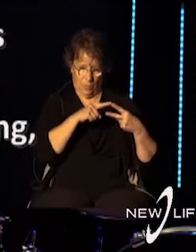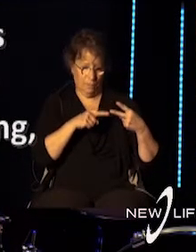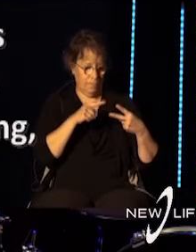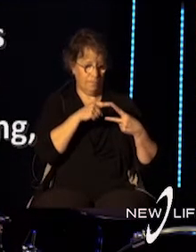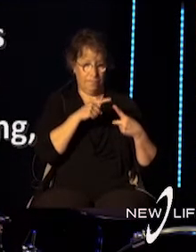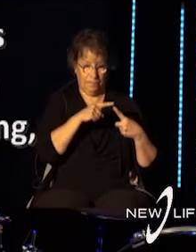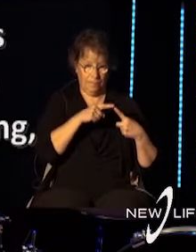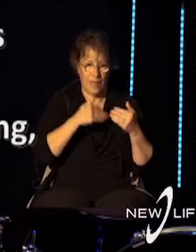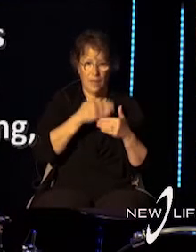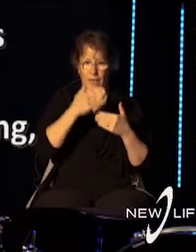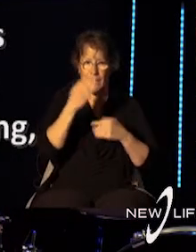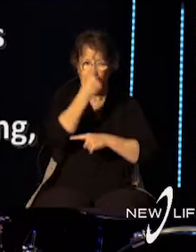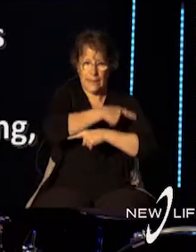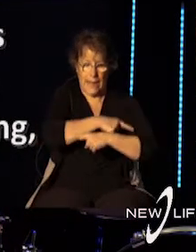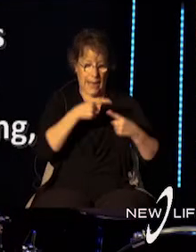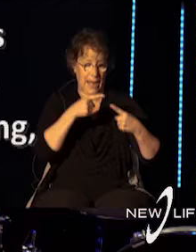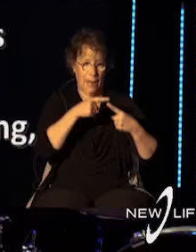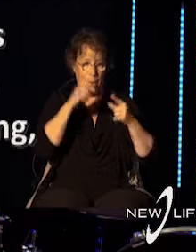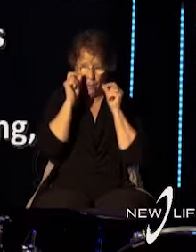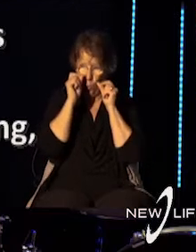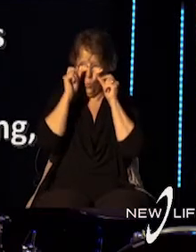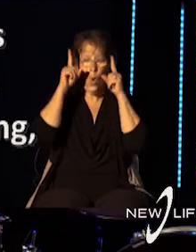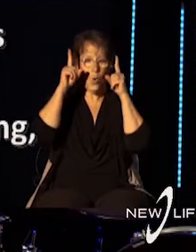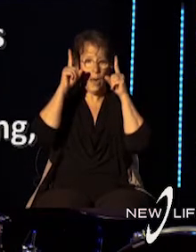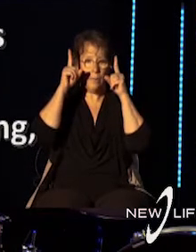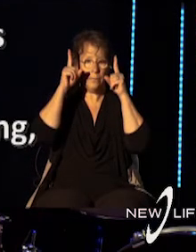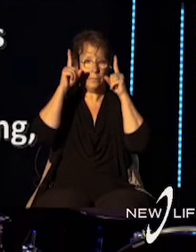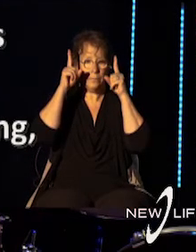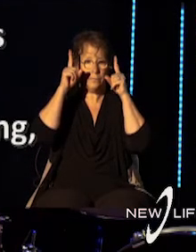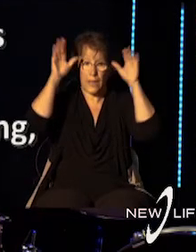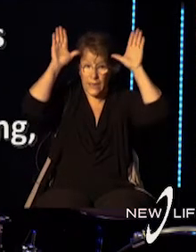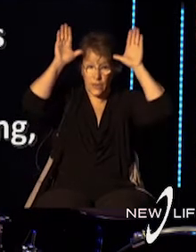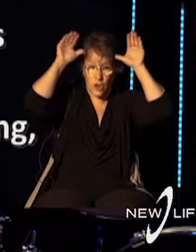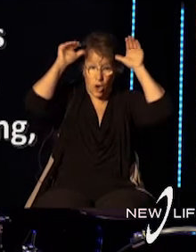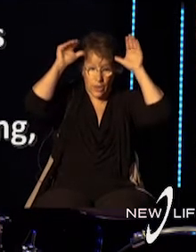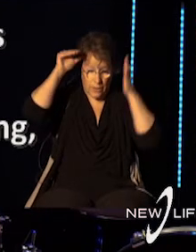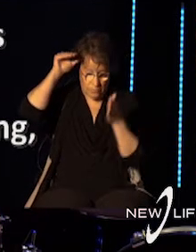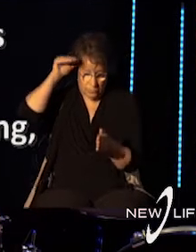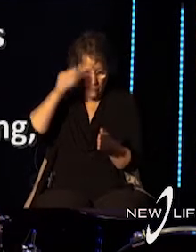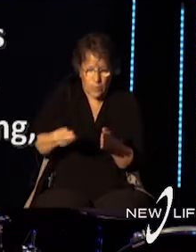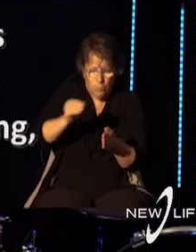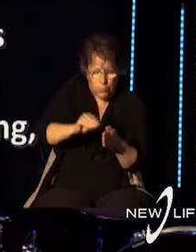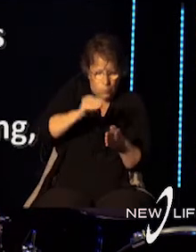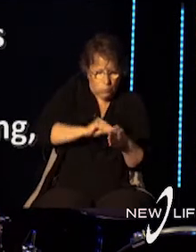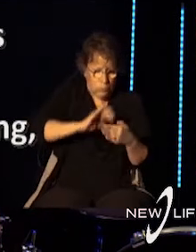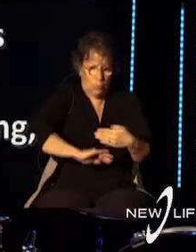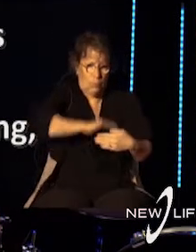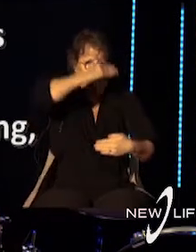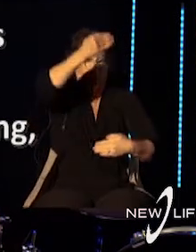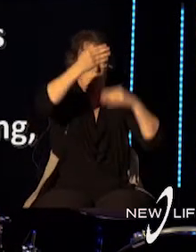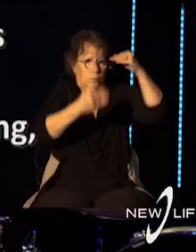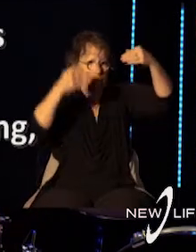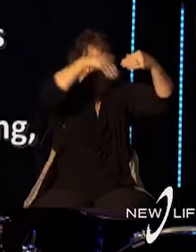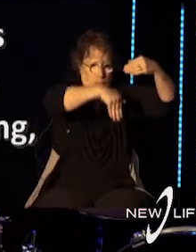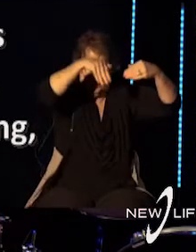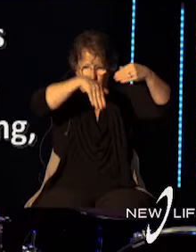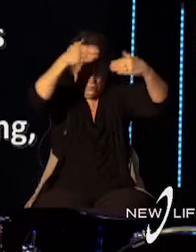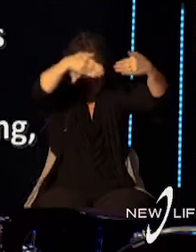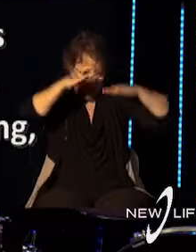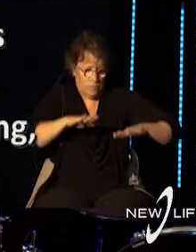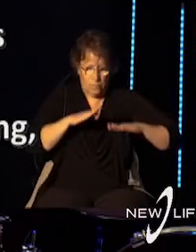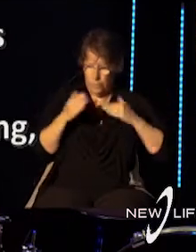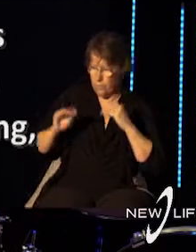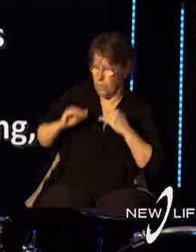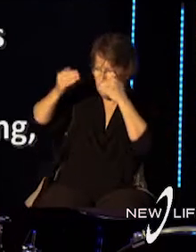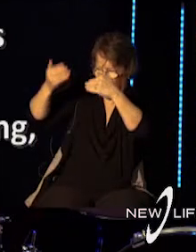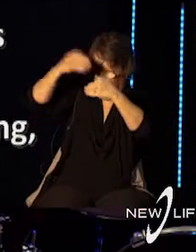Abraham got up and loaded his donkey. He took with him two of his servants and his son Isaac. When he had cut enough